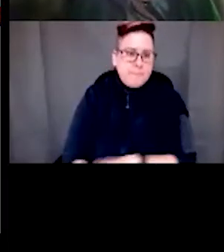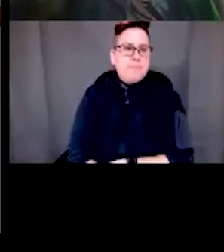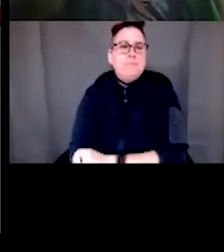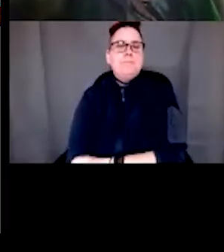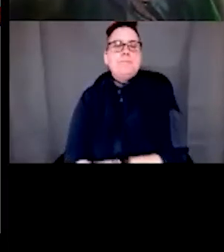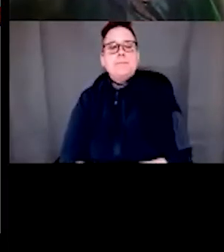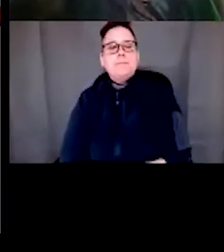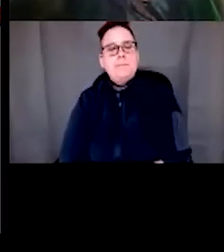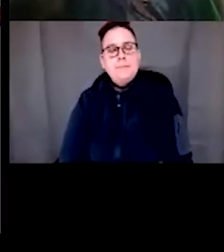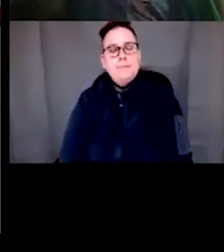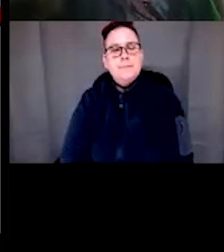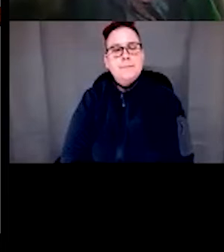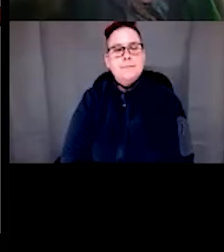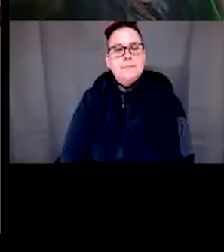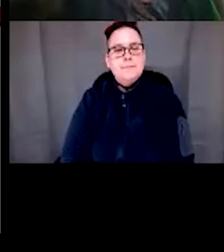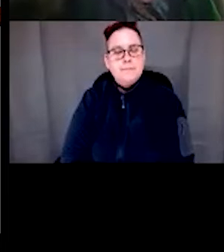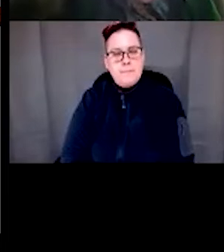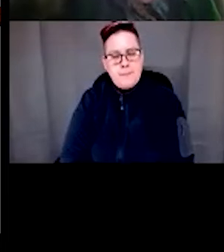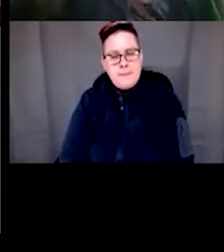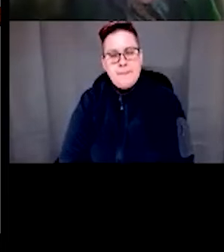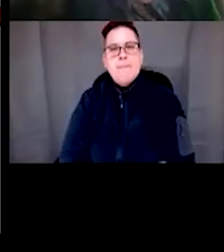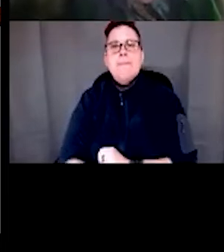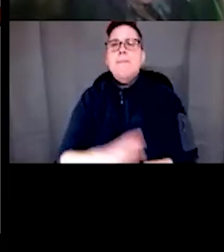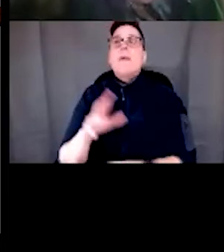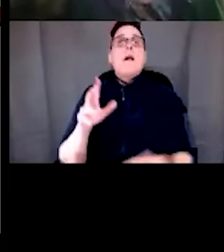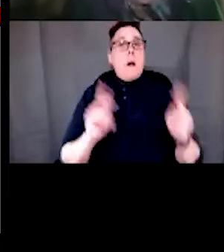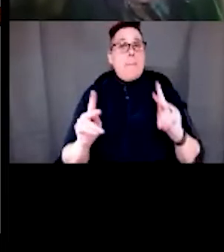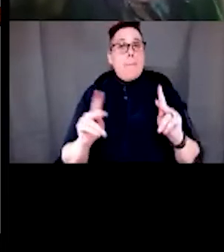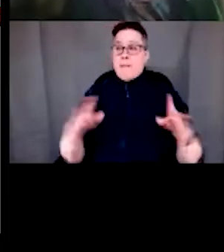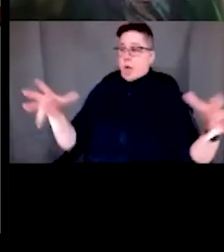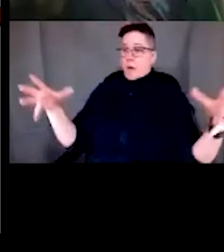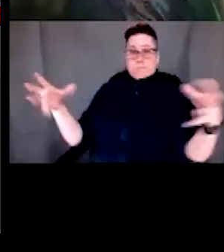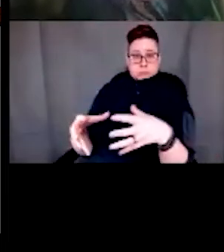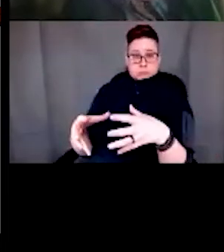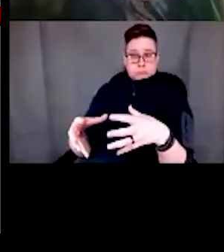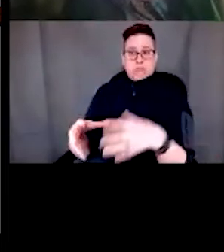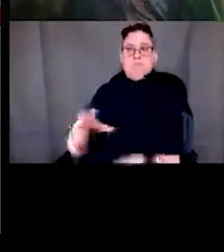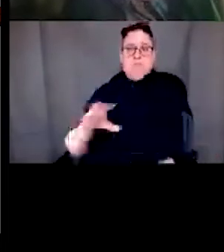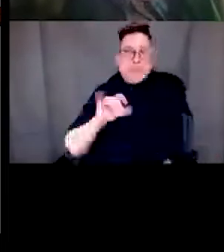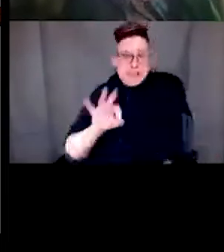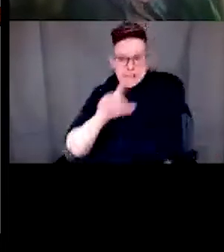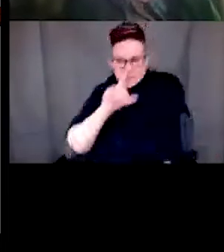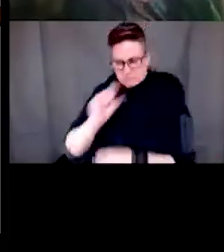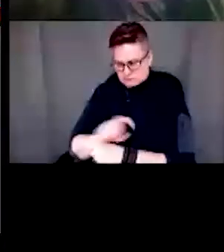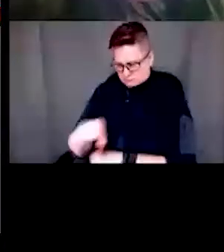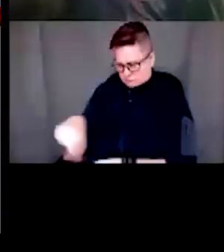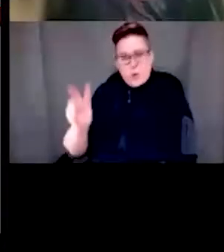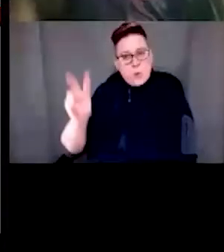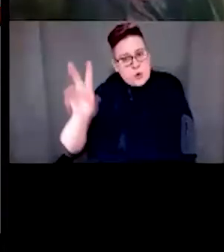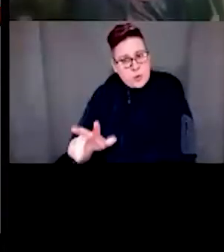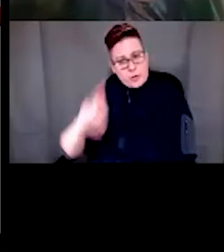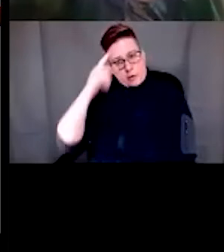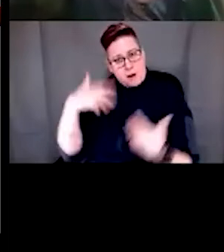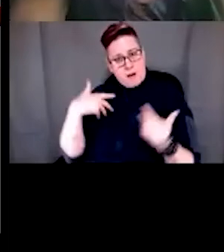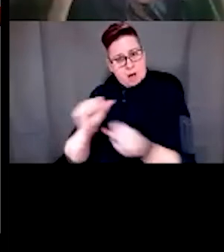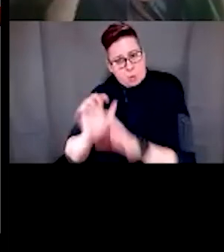So when you put people together, if actually 2/3 of mental health workers are